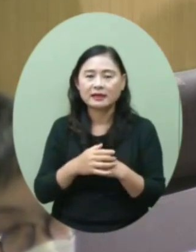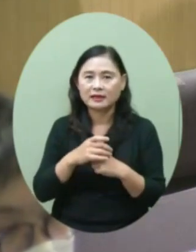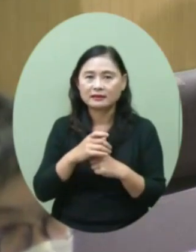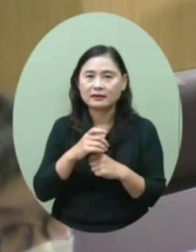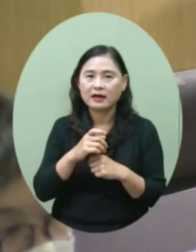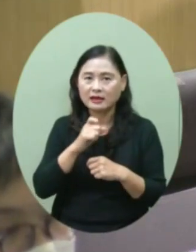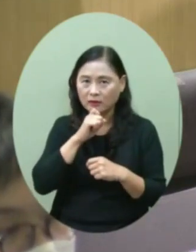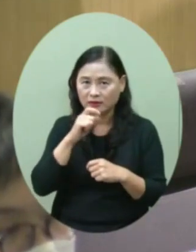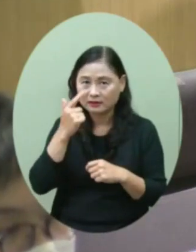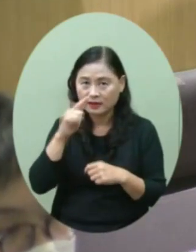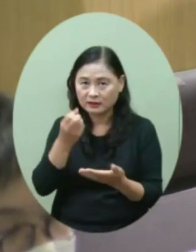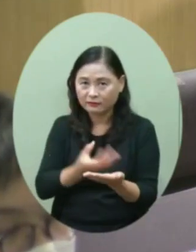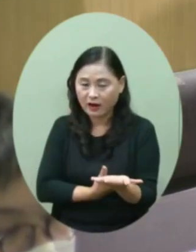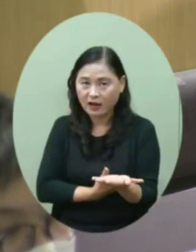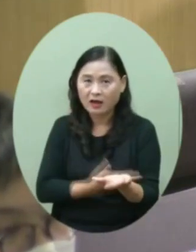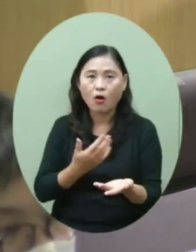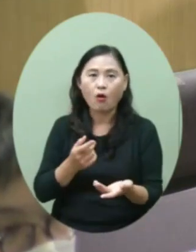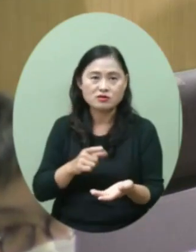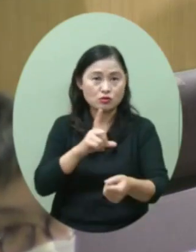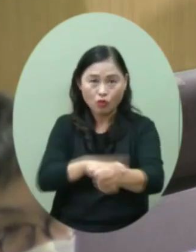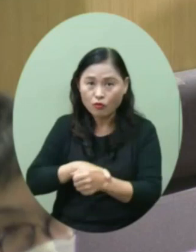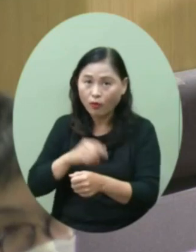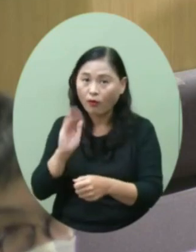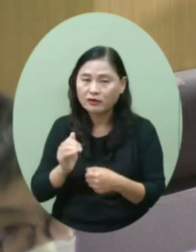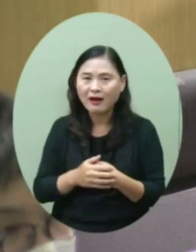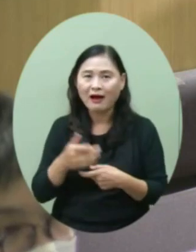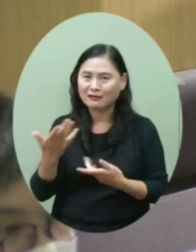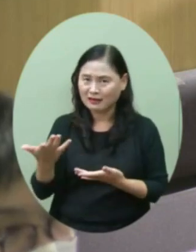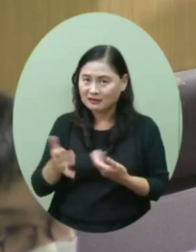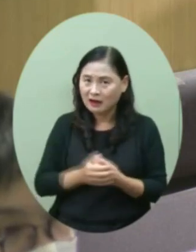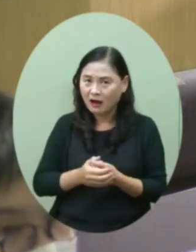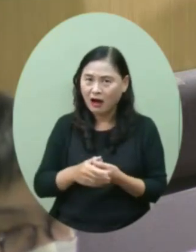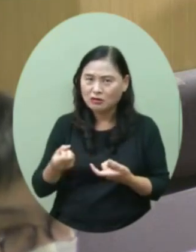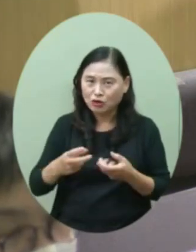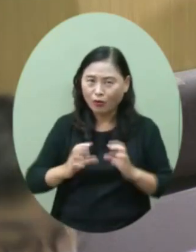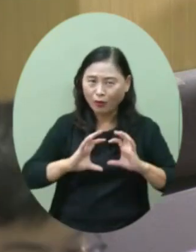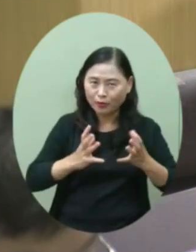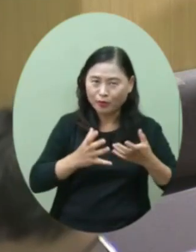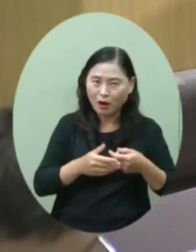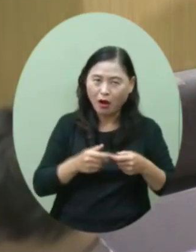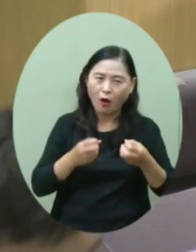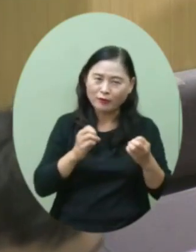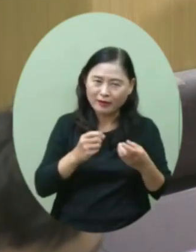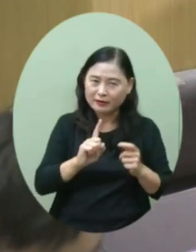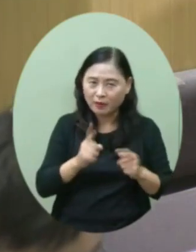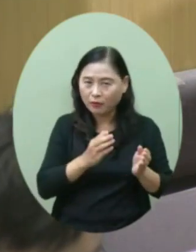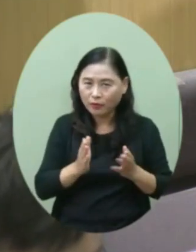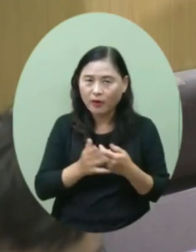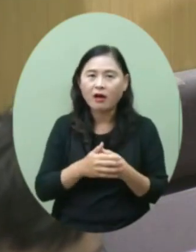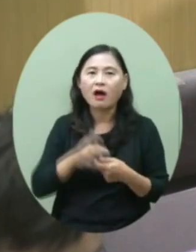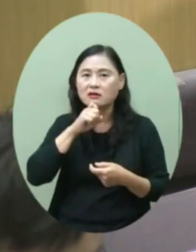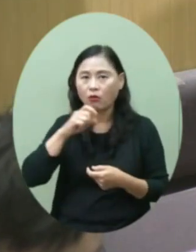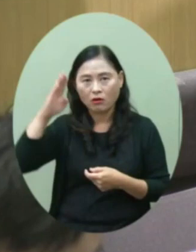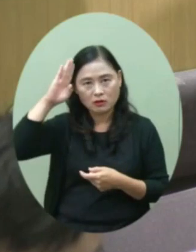chair. So are you going to take forward these cases since the public may not be familiar with the new law? And in general, do the